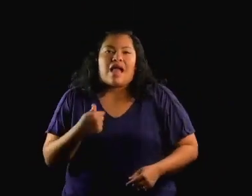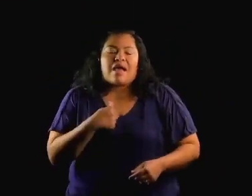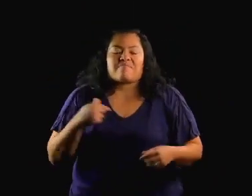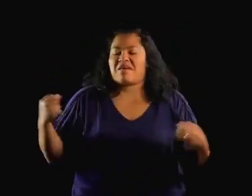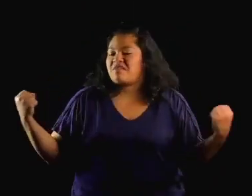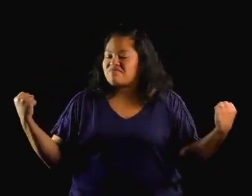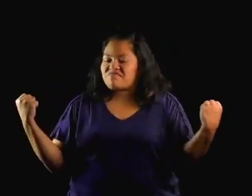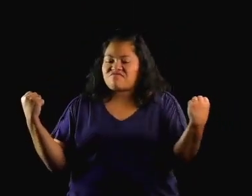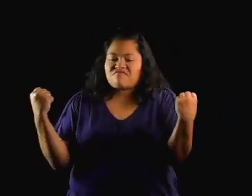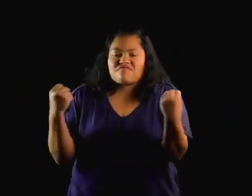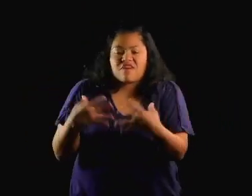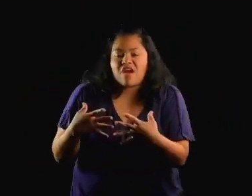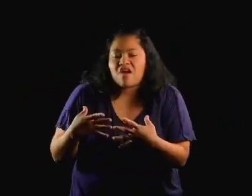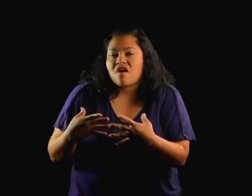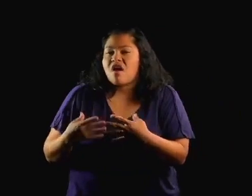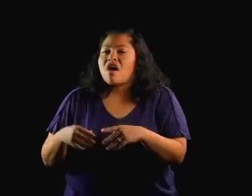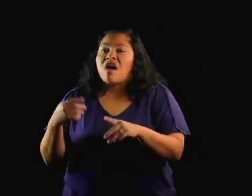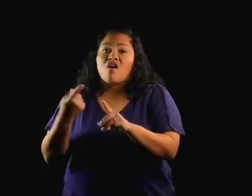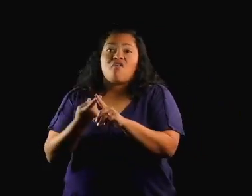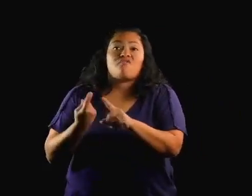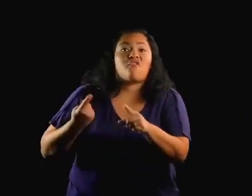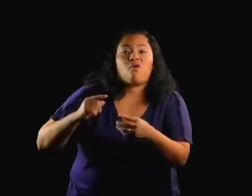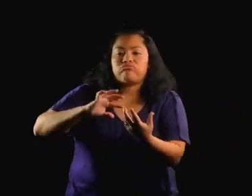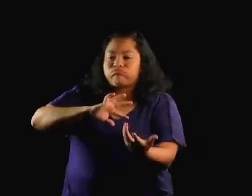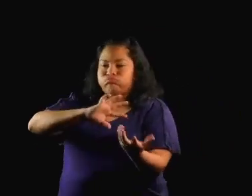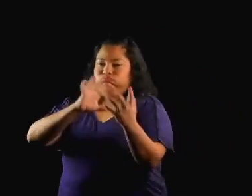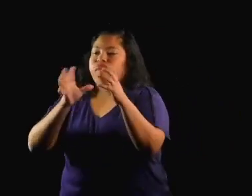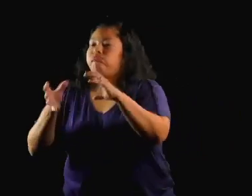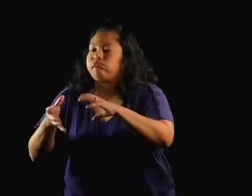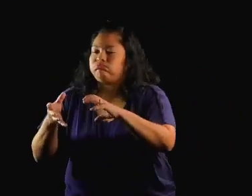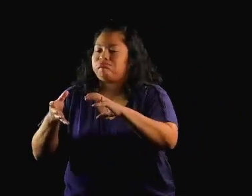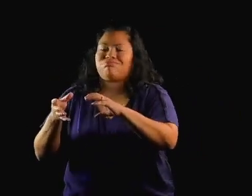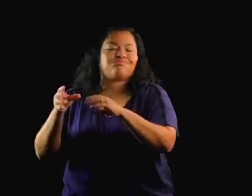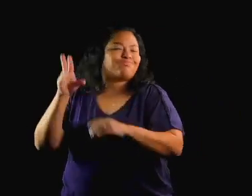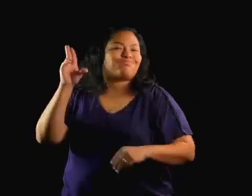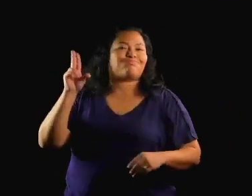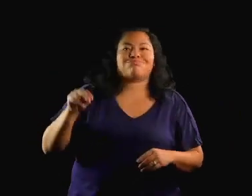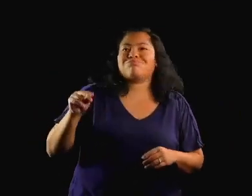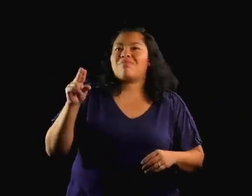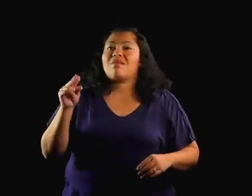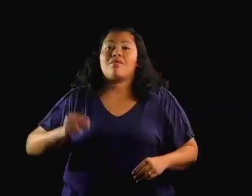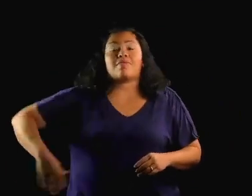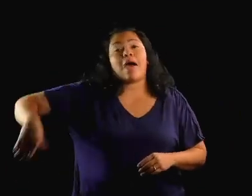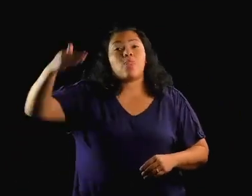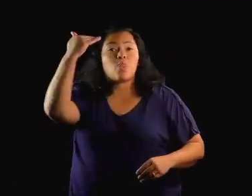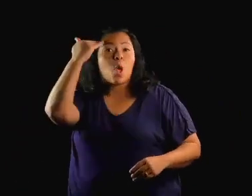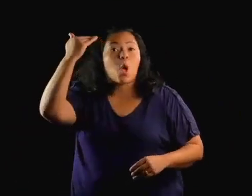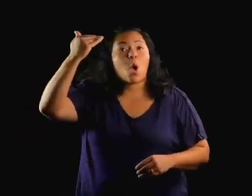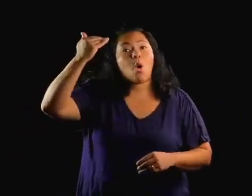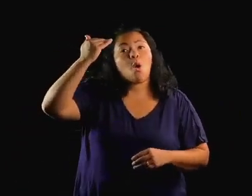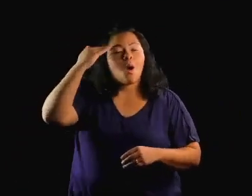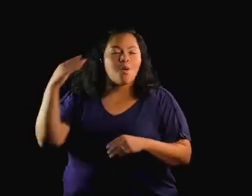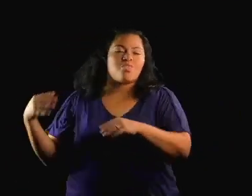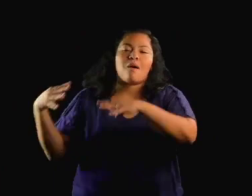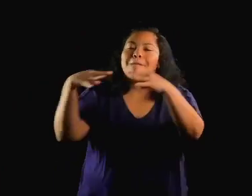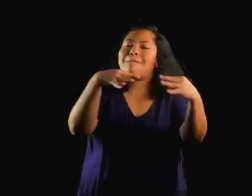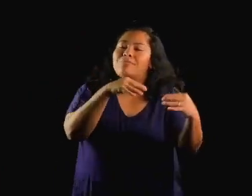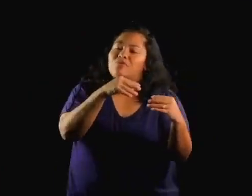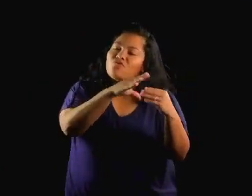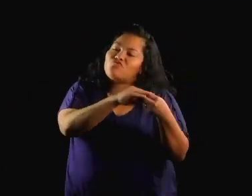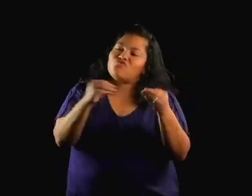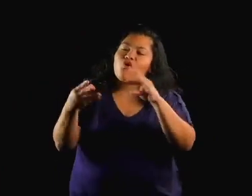I'm not backing down from any giant. No, no, I know how